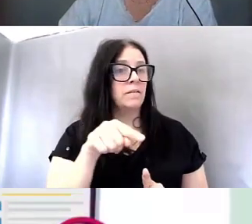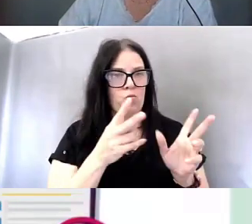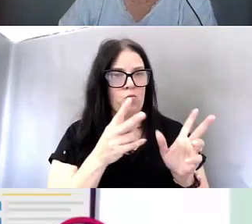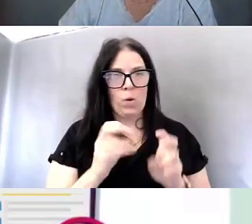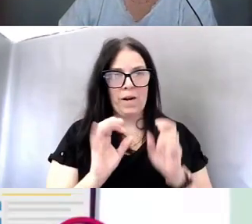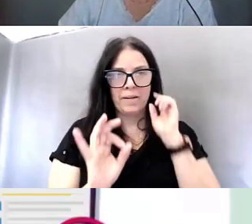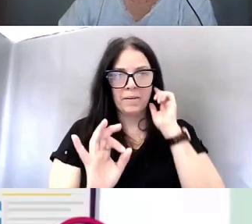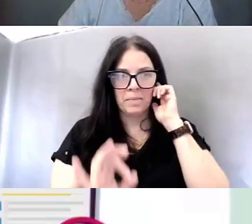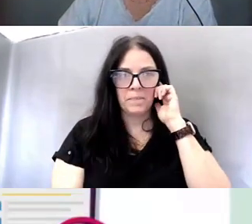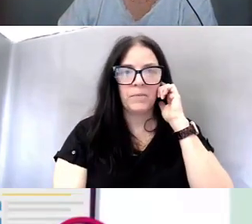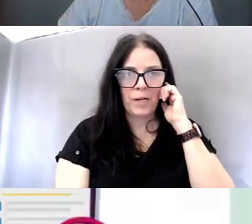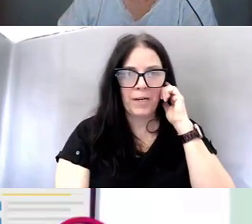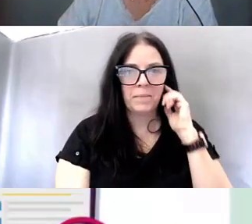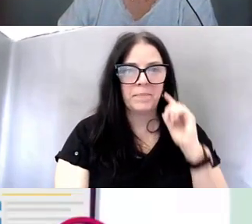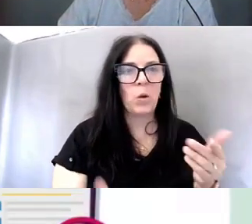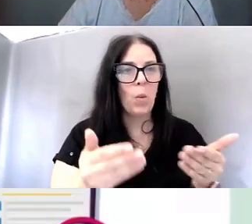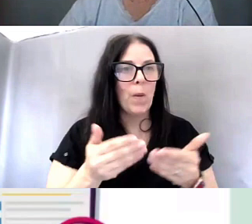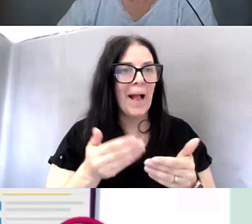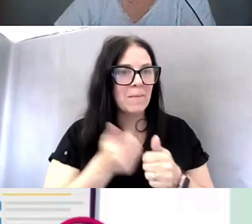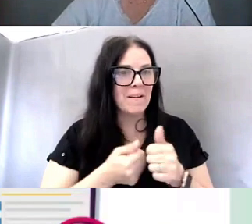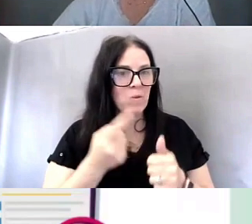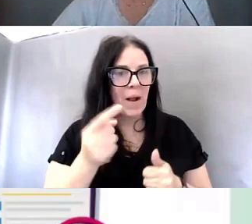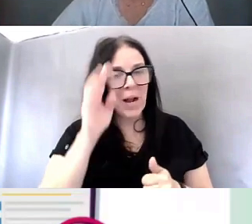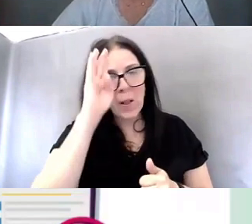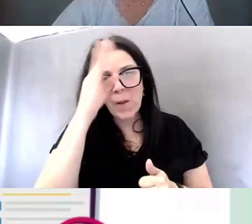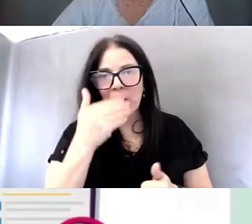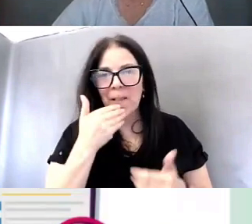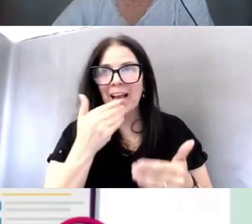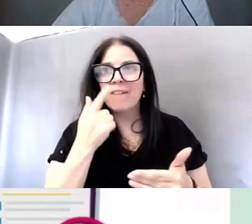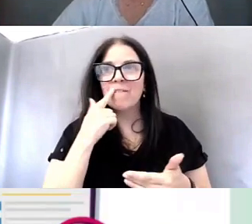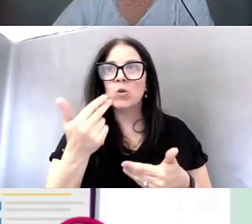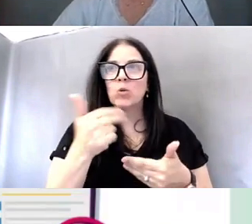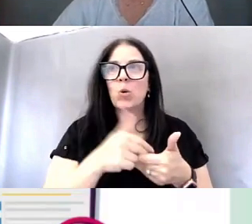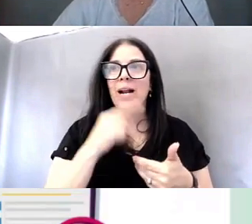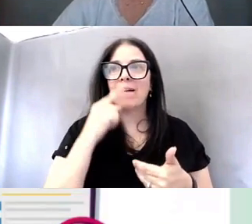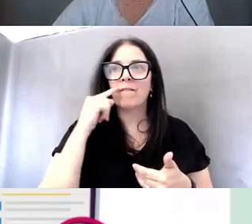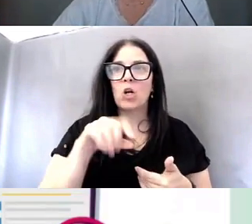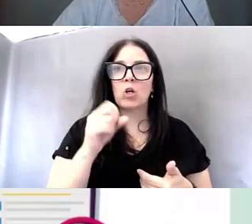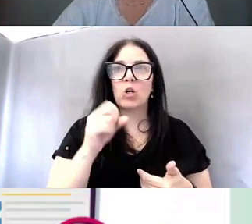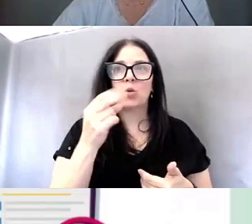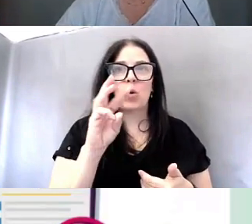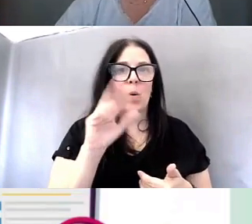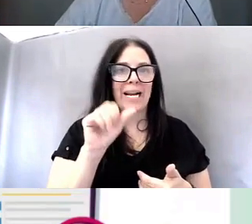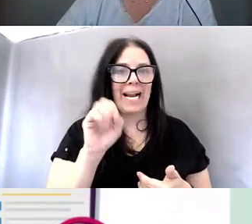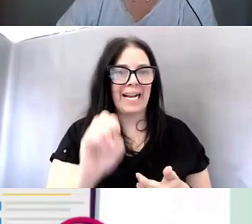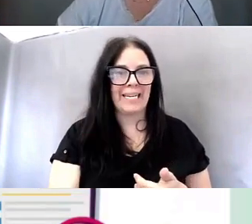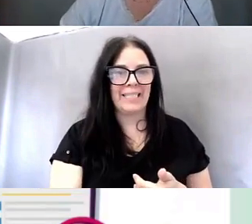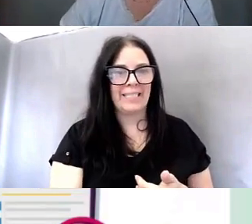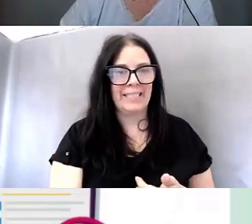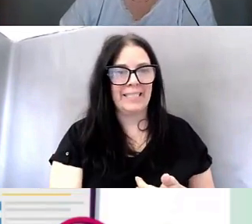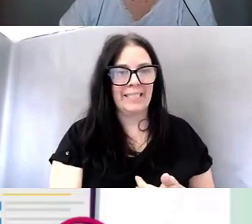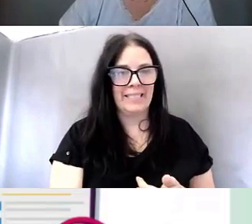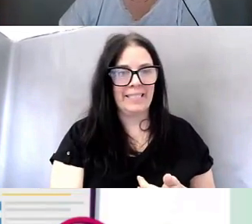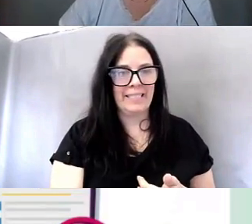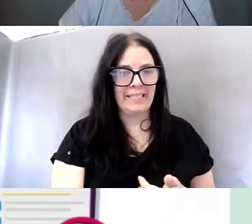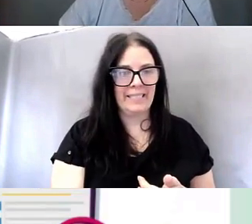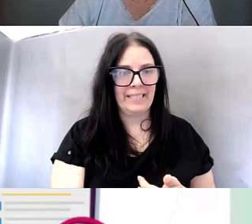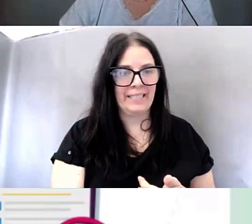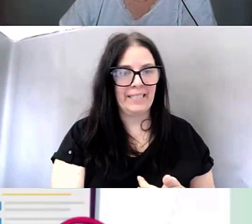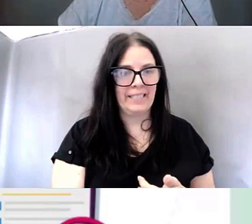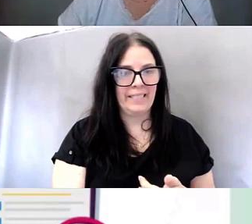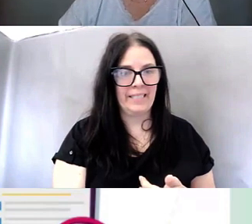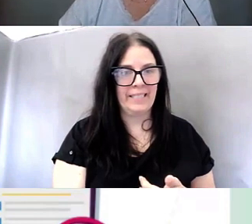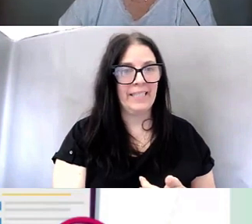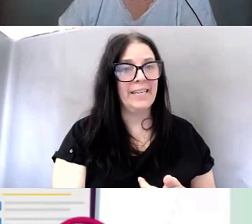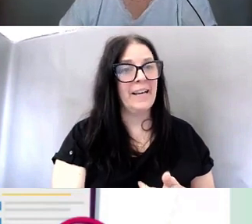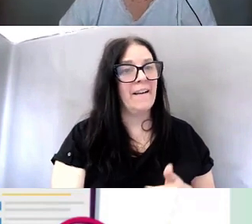Perfect. Welcome, everyone, and thank you for joining us for this showcase. It's our very first spring showcase in